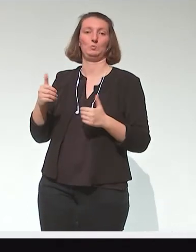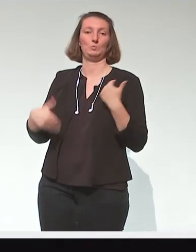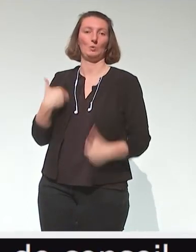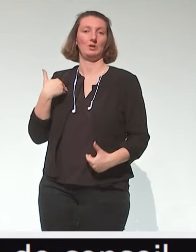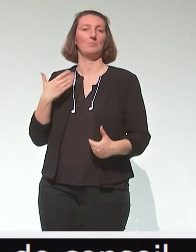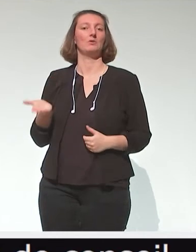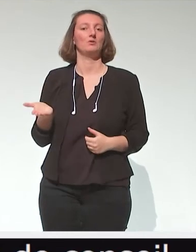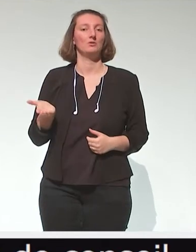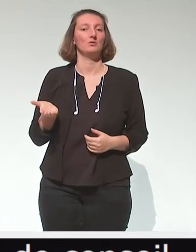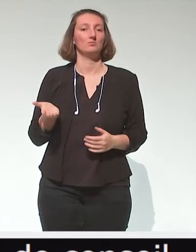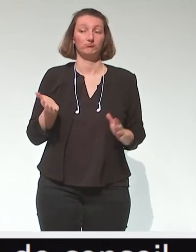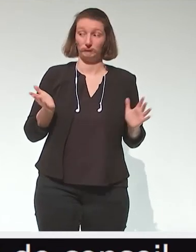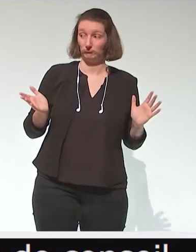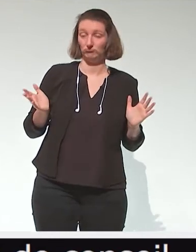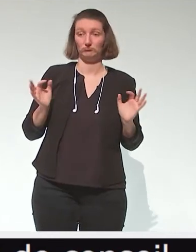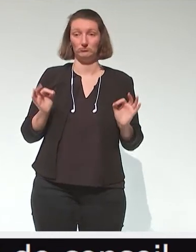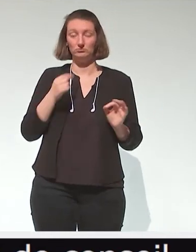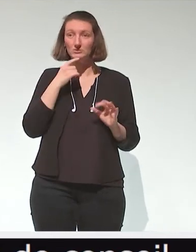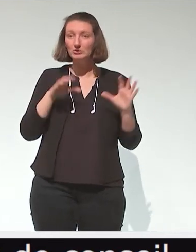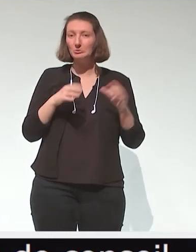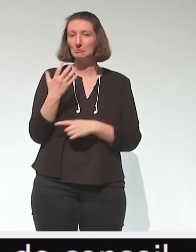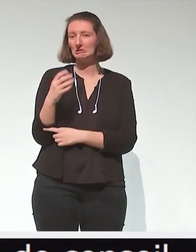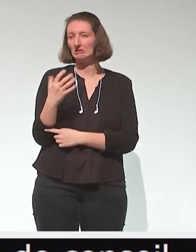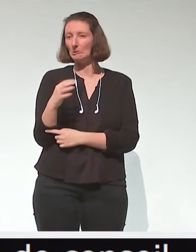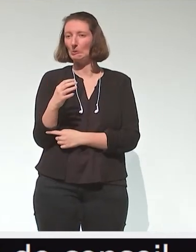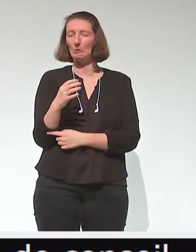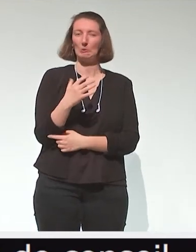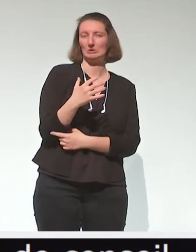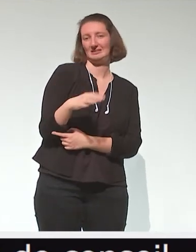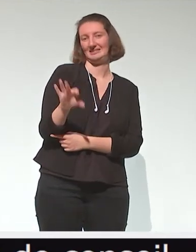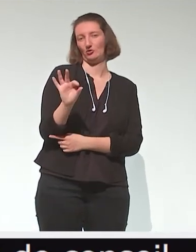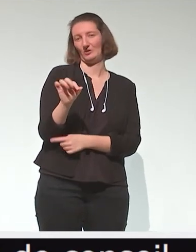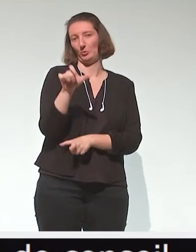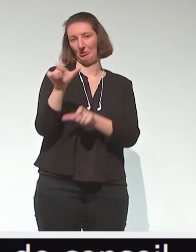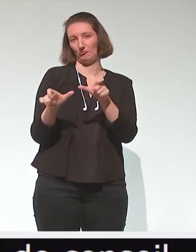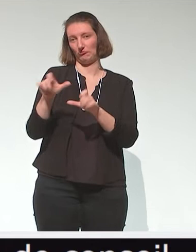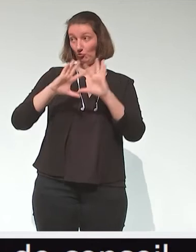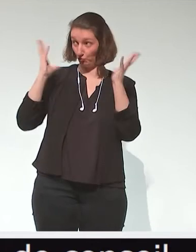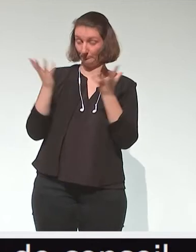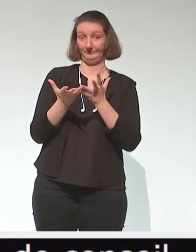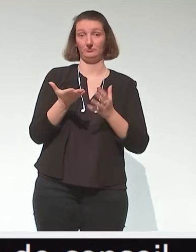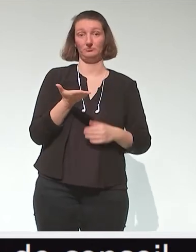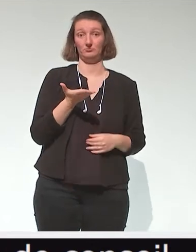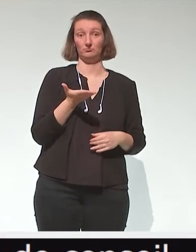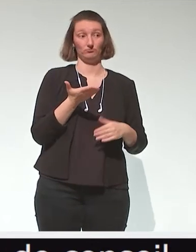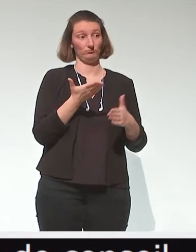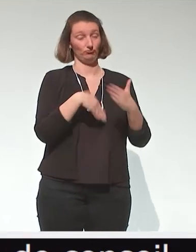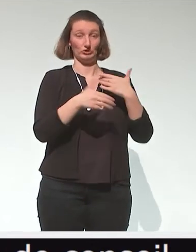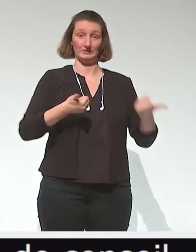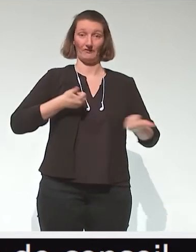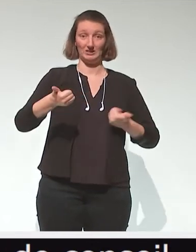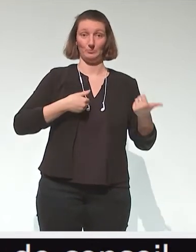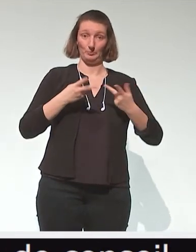only workers with the status of workers with disabilities. It